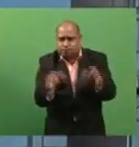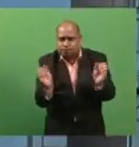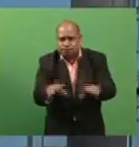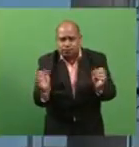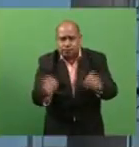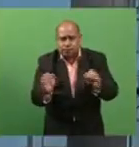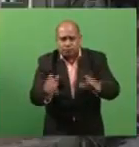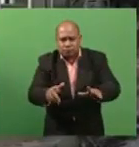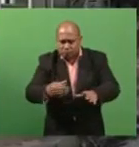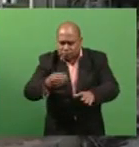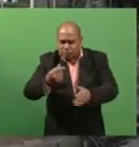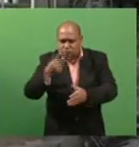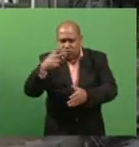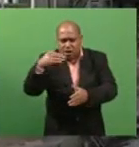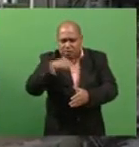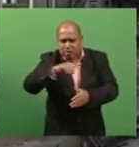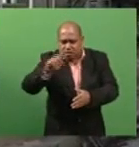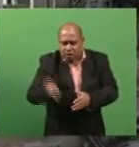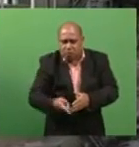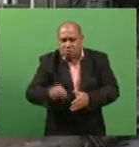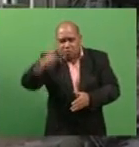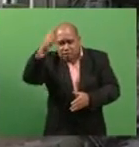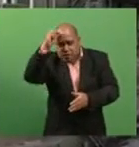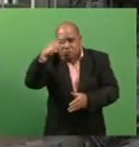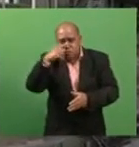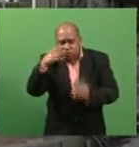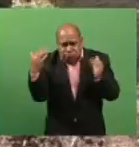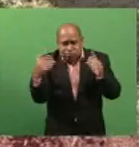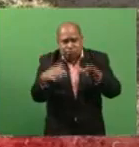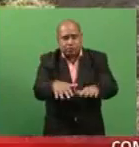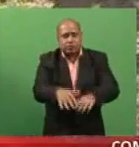200,000 Fijians. Kritika Kumar, FBC News.